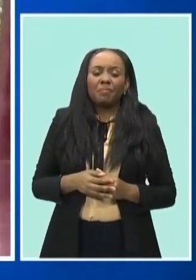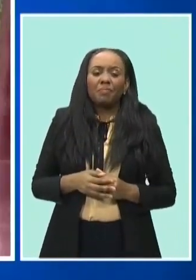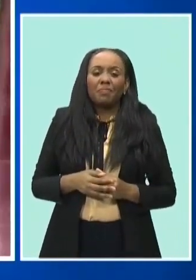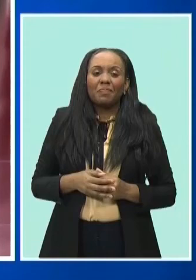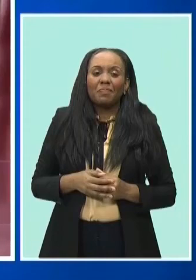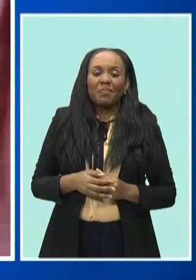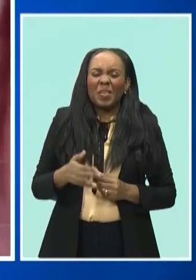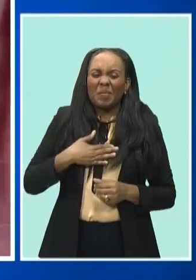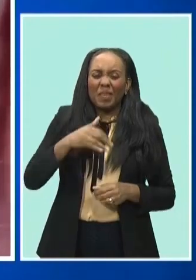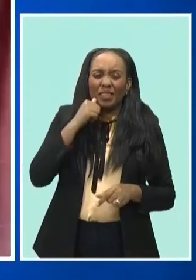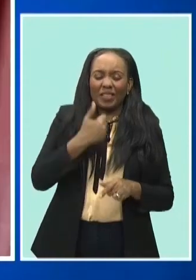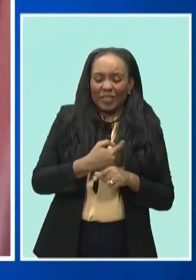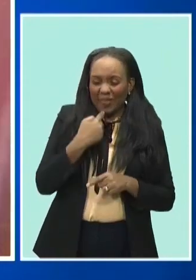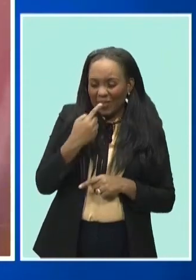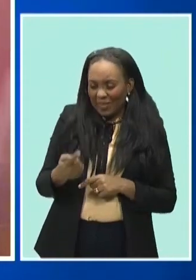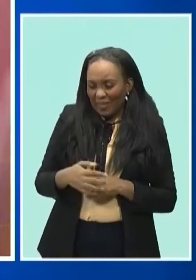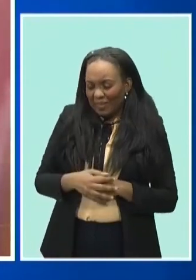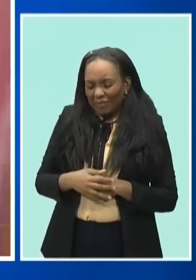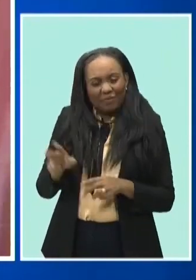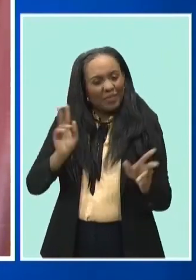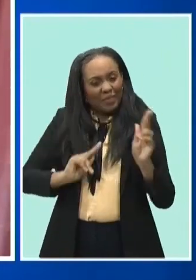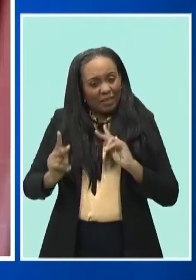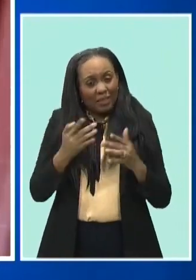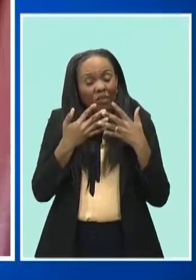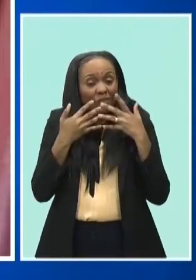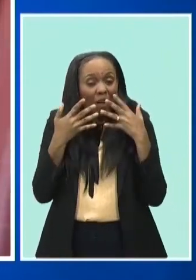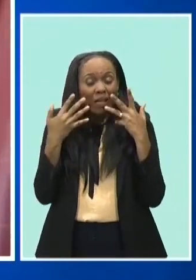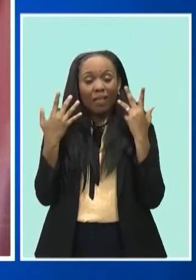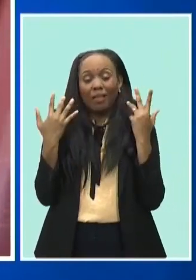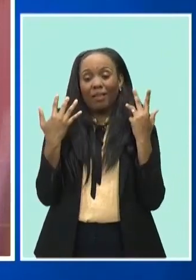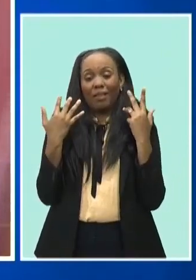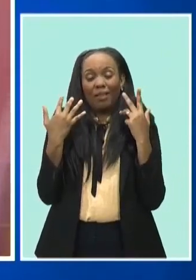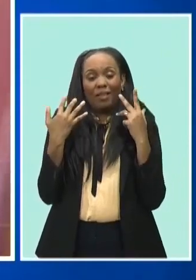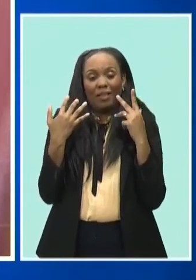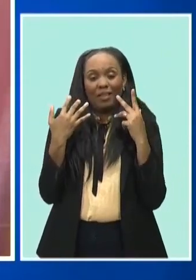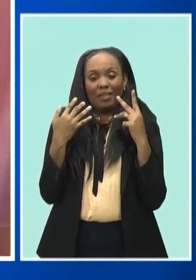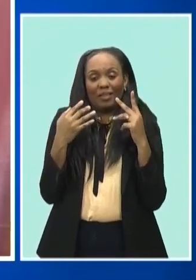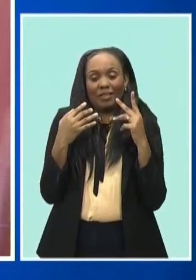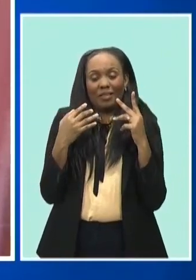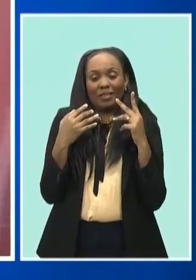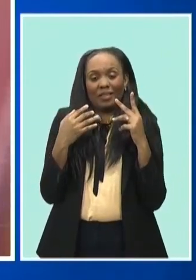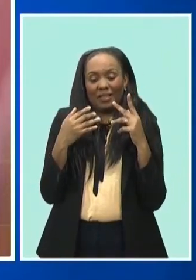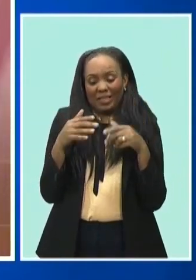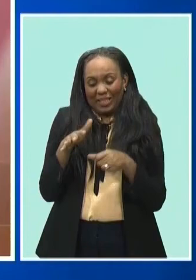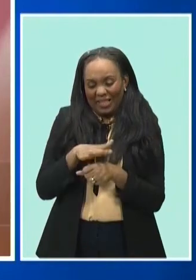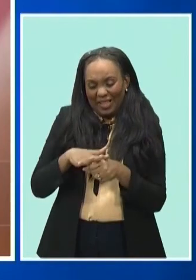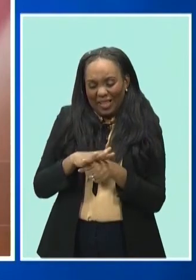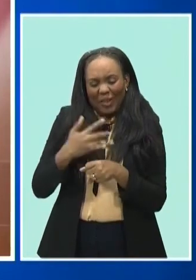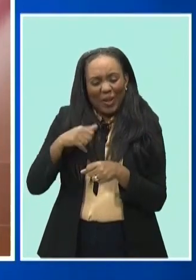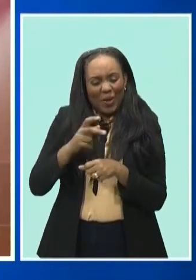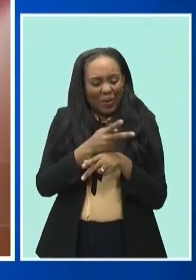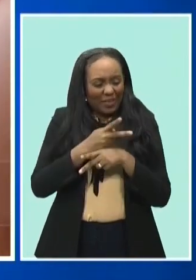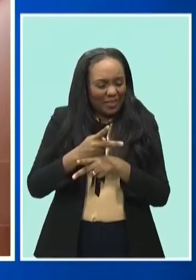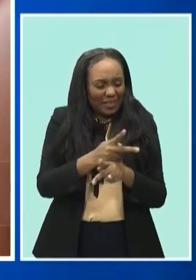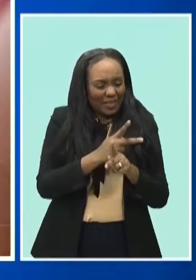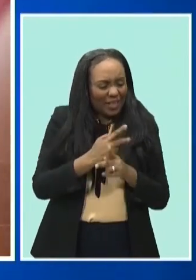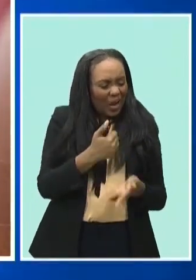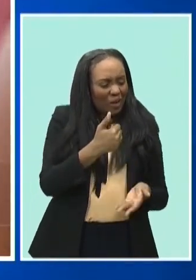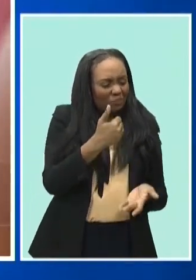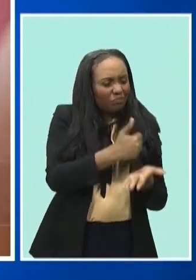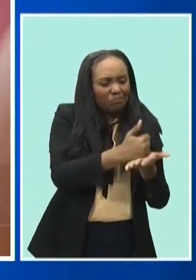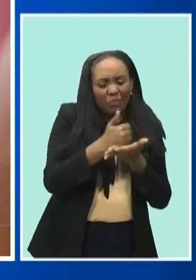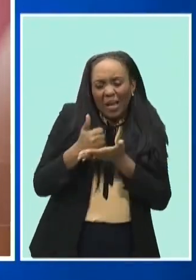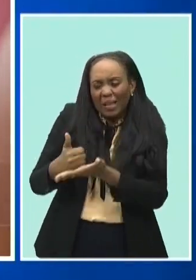my sister said, the people are friendly, and the neighborhood that we're living in, we look out for each other, so which